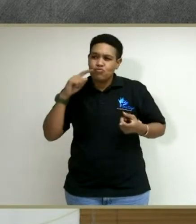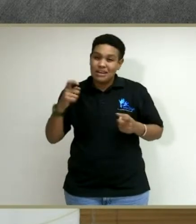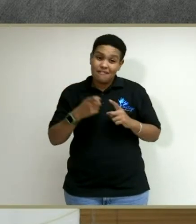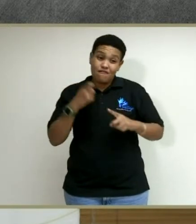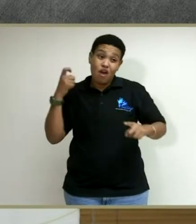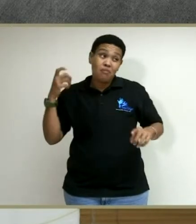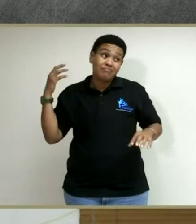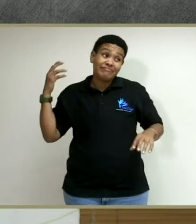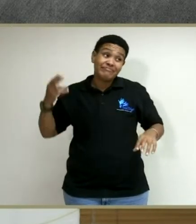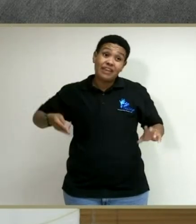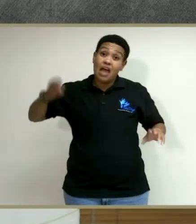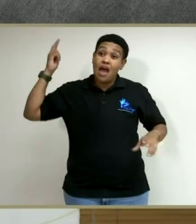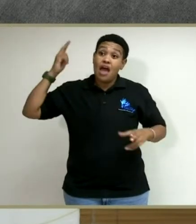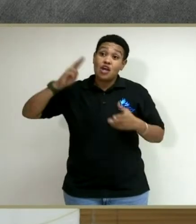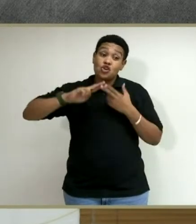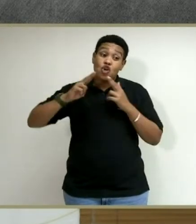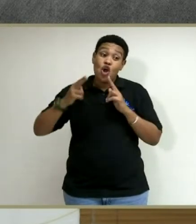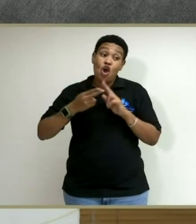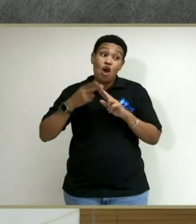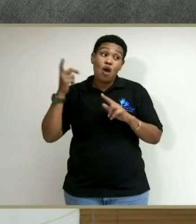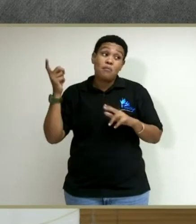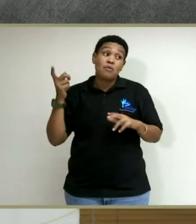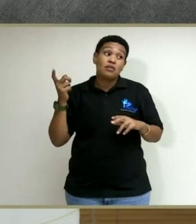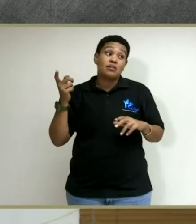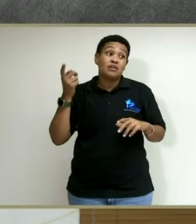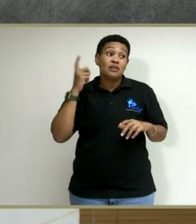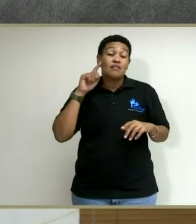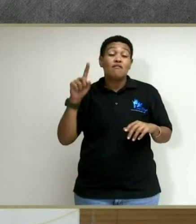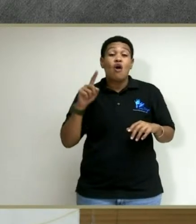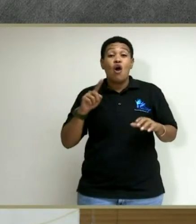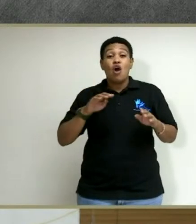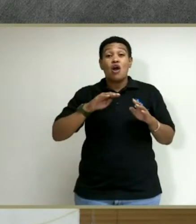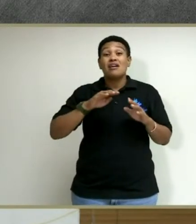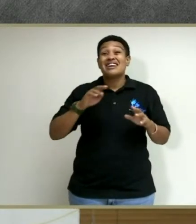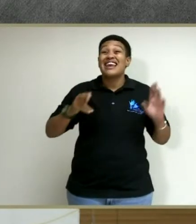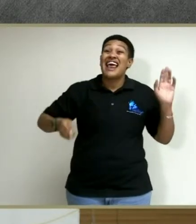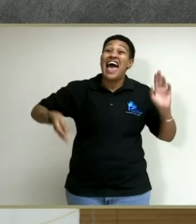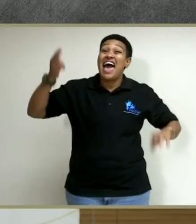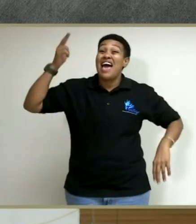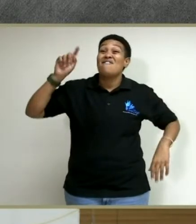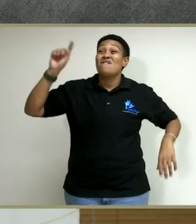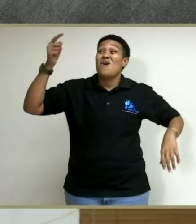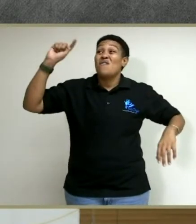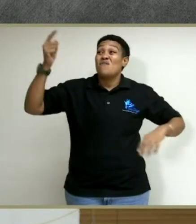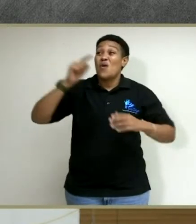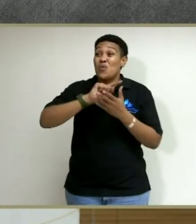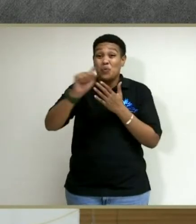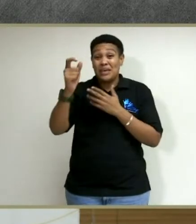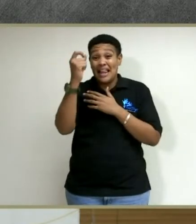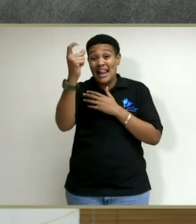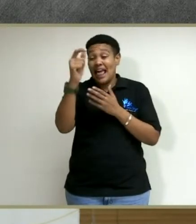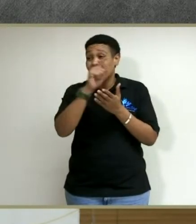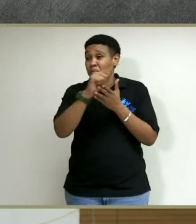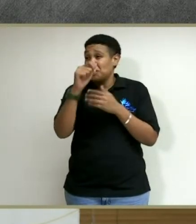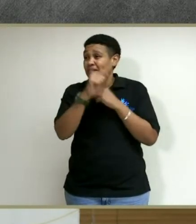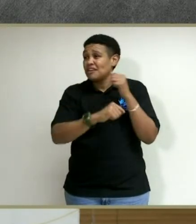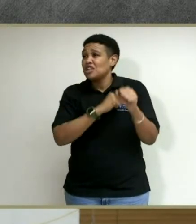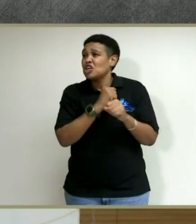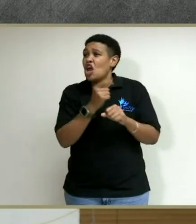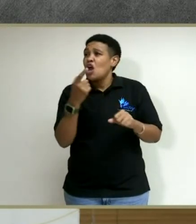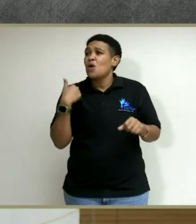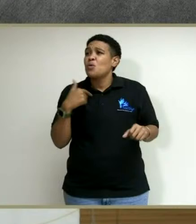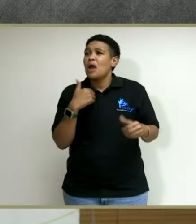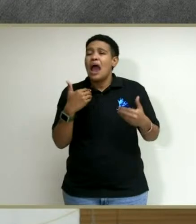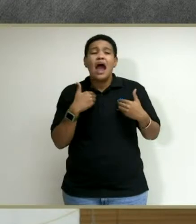from pretty high numbers, where for the peak week, which was in the 11th week of the year, we